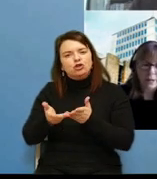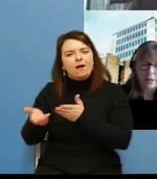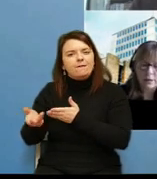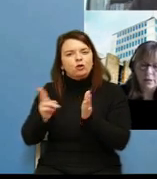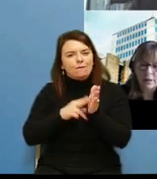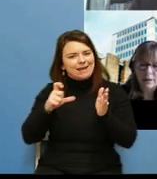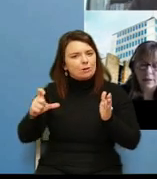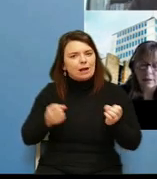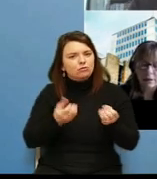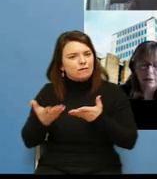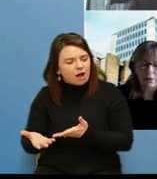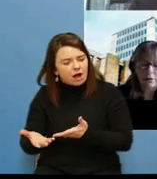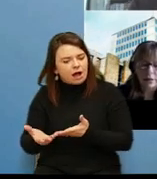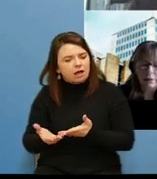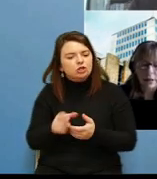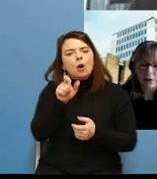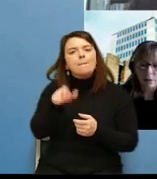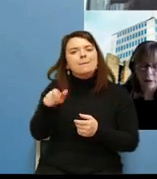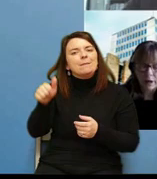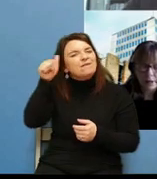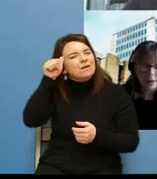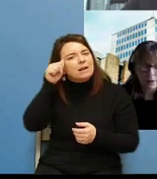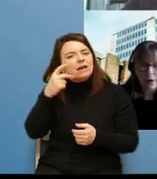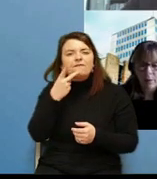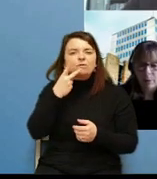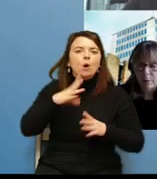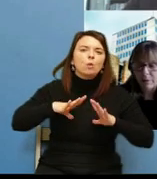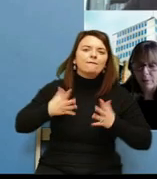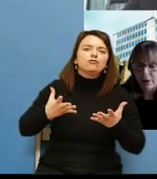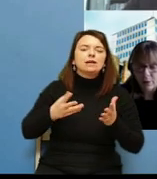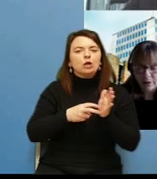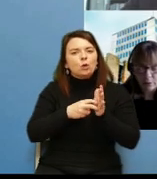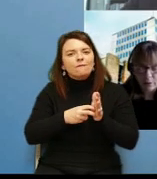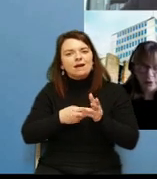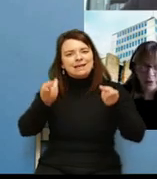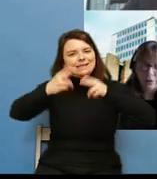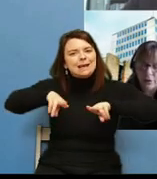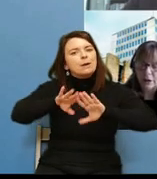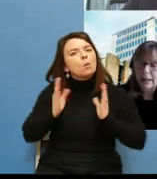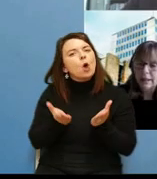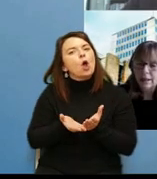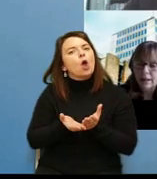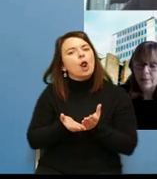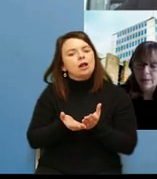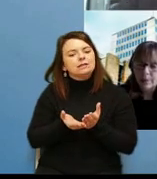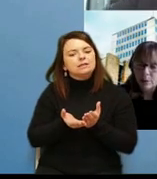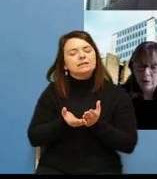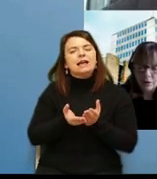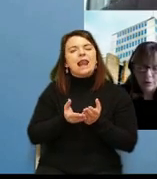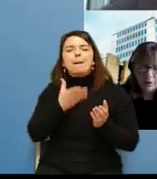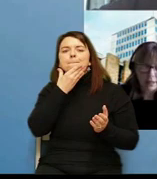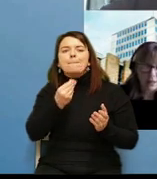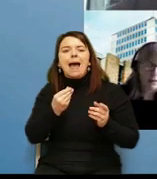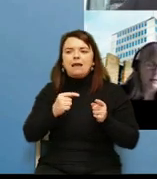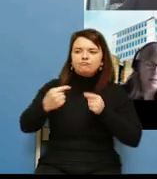of commissioning services that Norfolk County Council provides. So people will be familiar with Smoke Free Norfolk, the Slimming